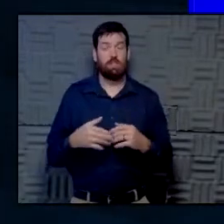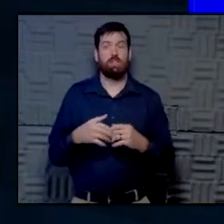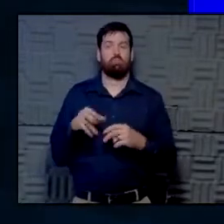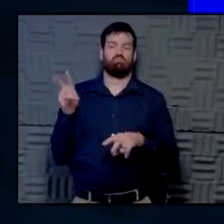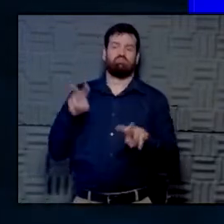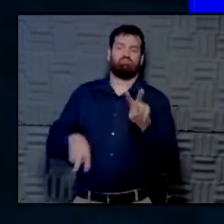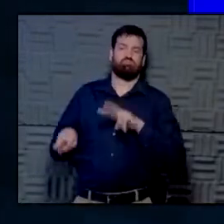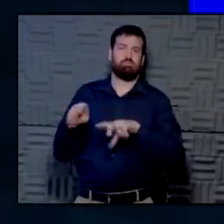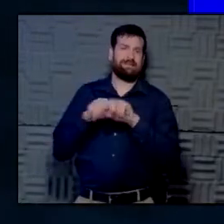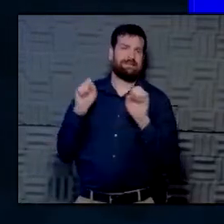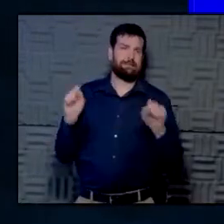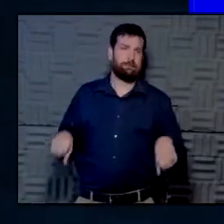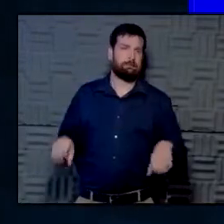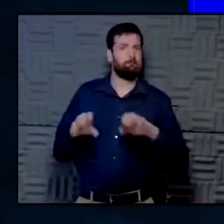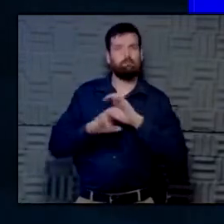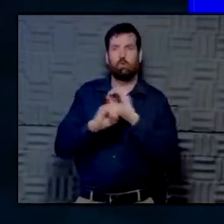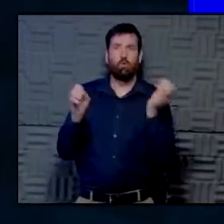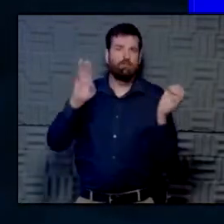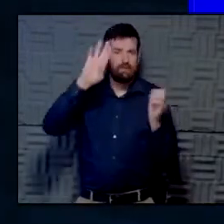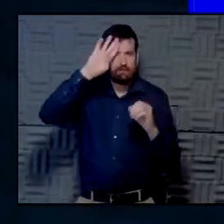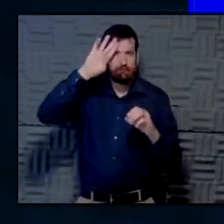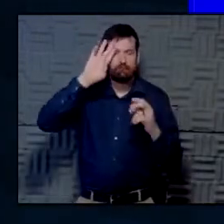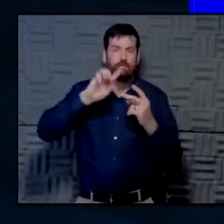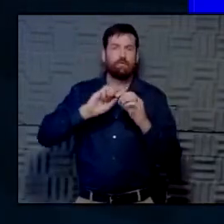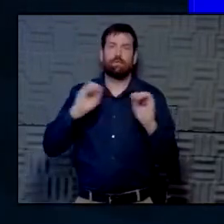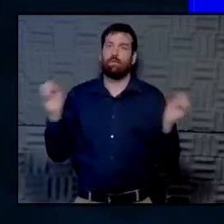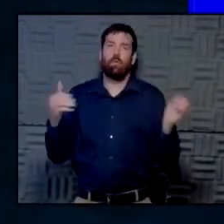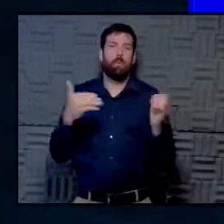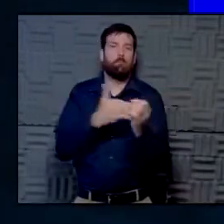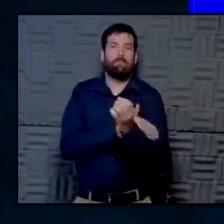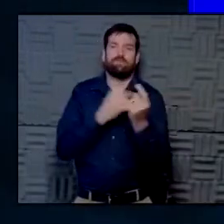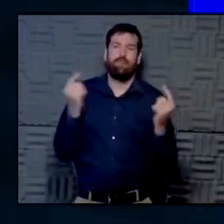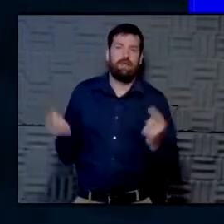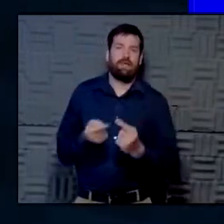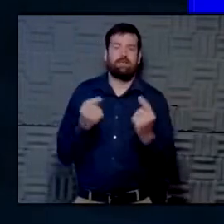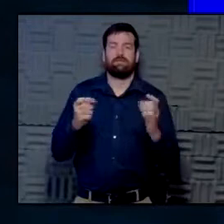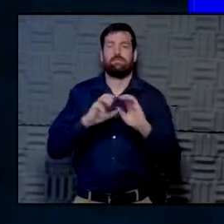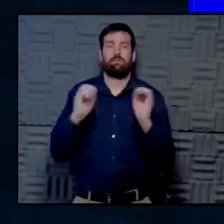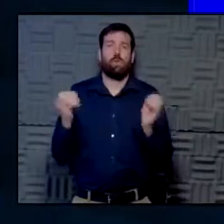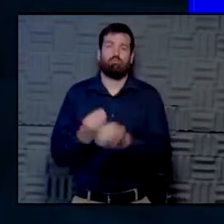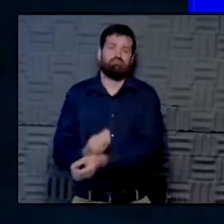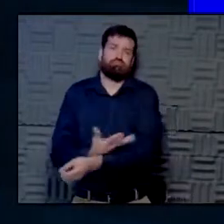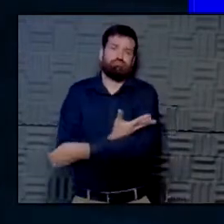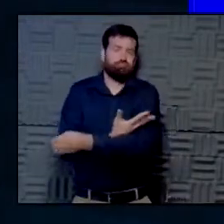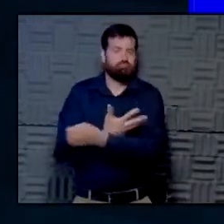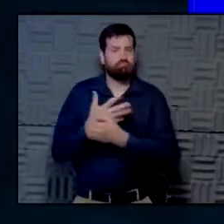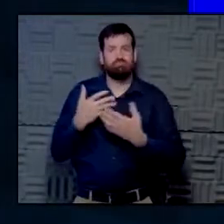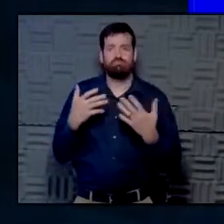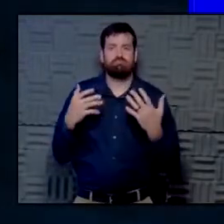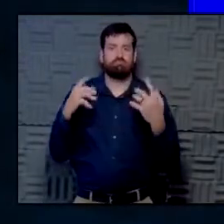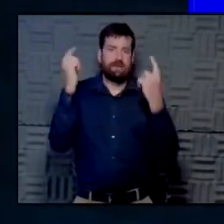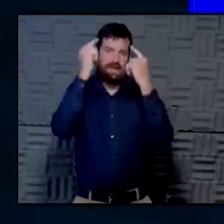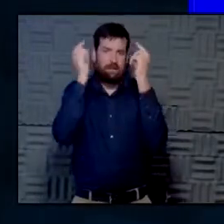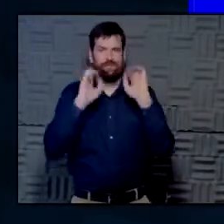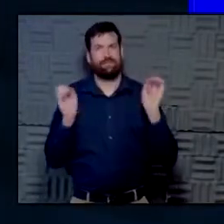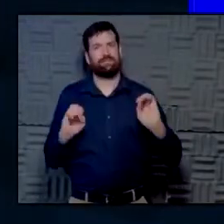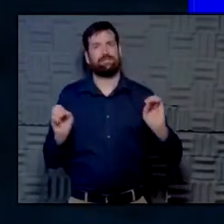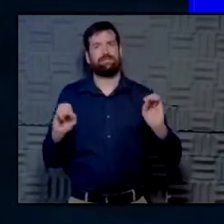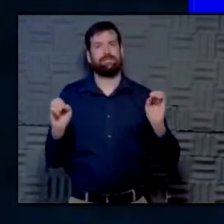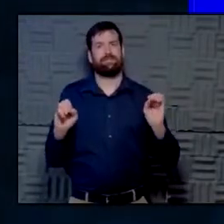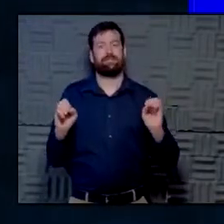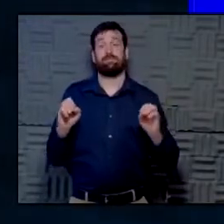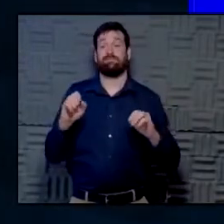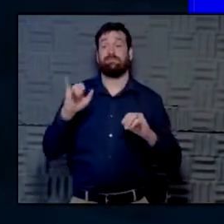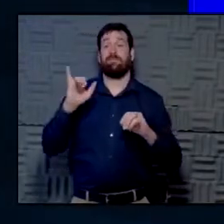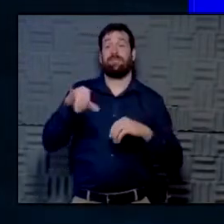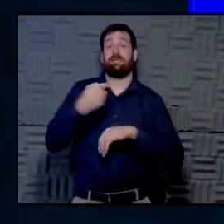systemic standpoint, meaning no fevers, no muscle aches, no chills, no headache. So she was doing very well. And then by